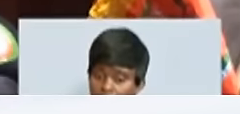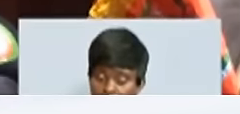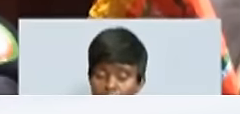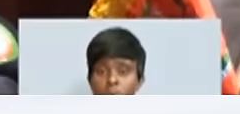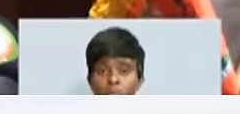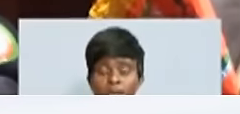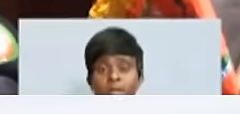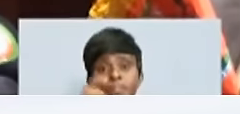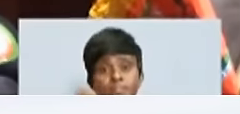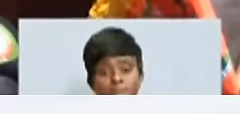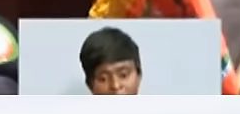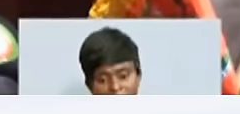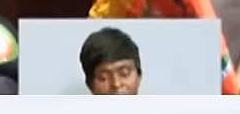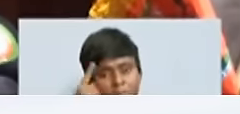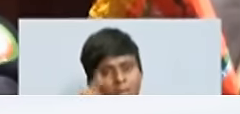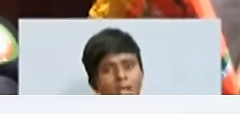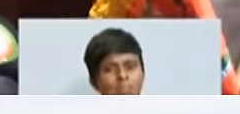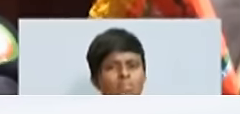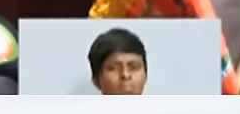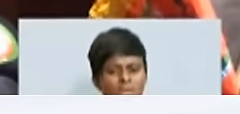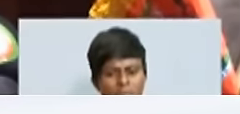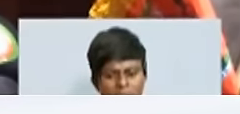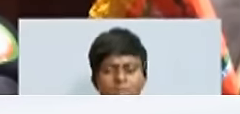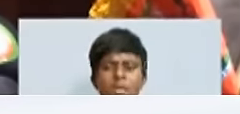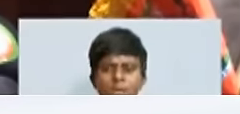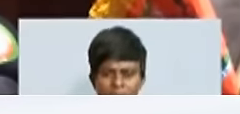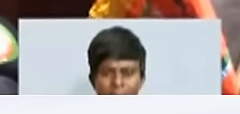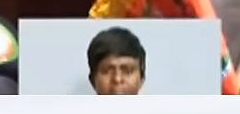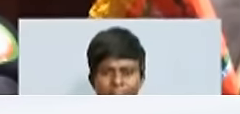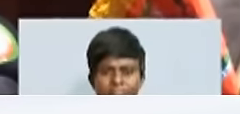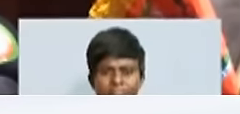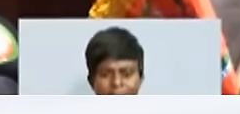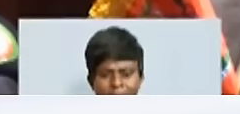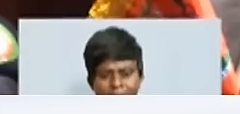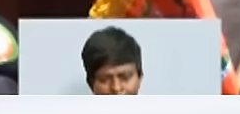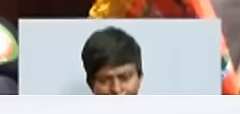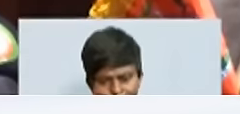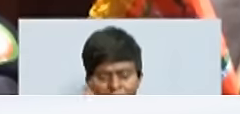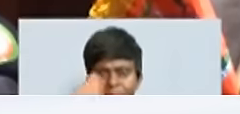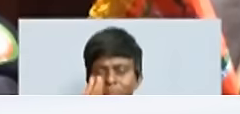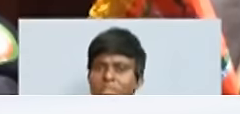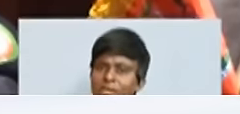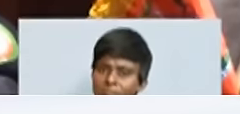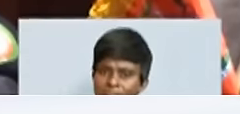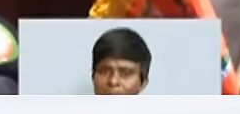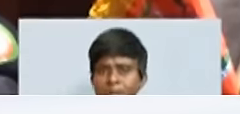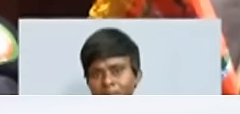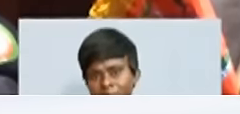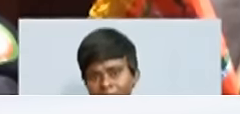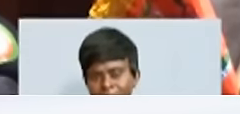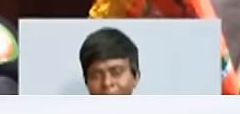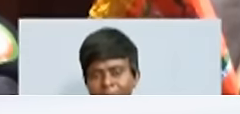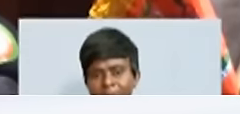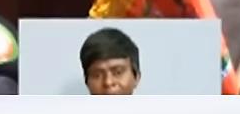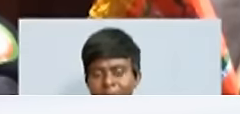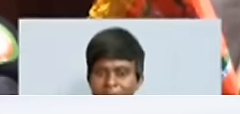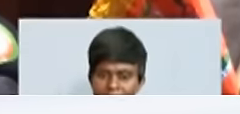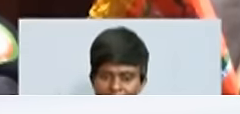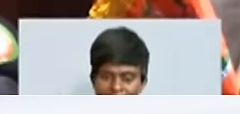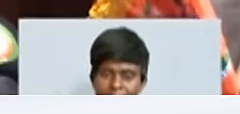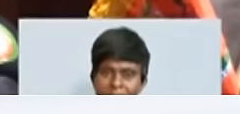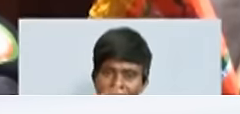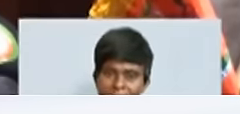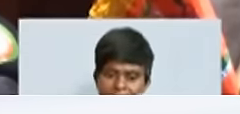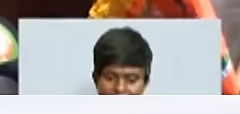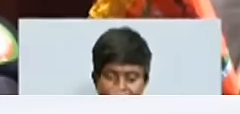done. We understand, we acknowledge that, and we need the support of others, including